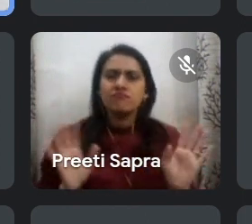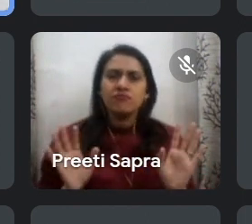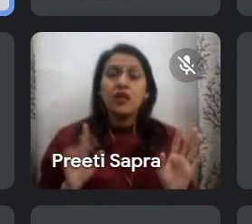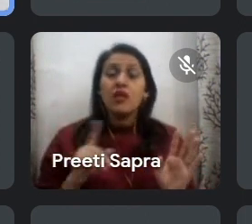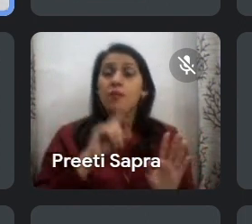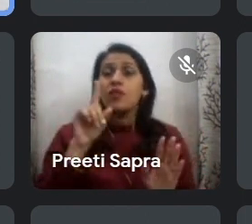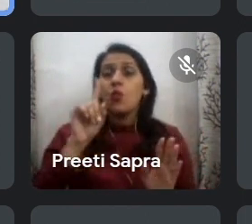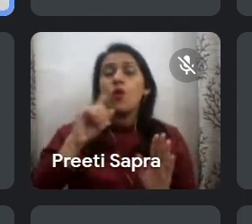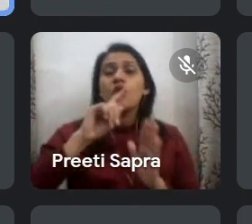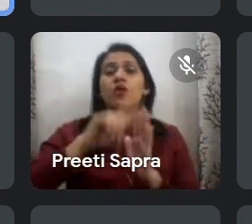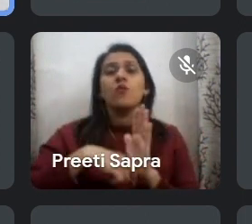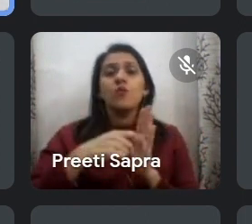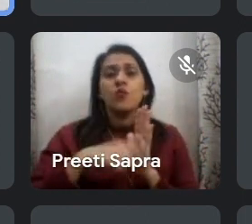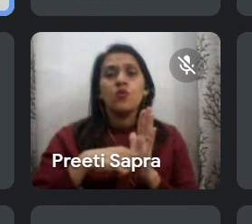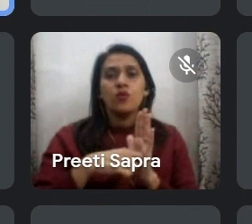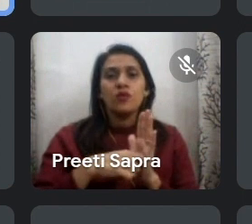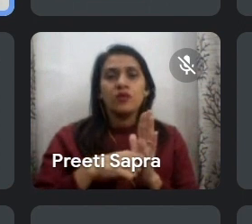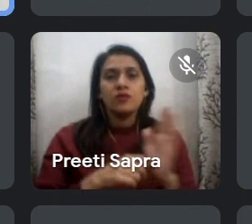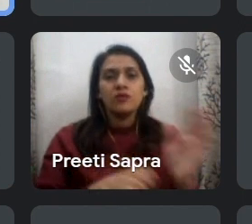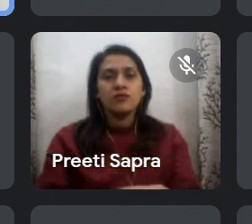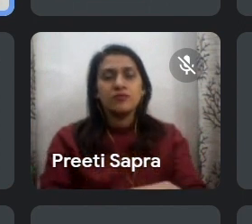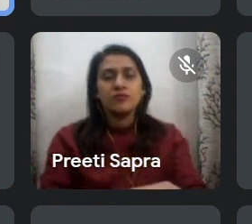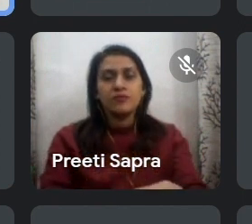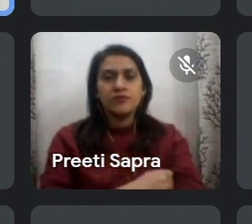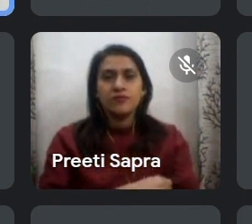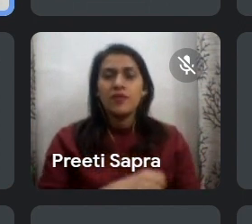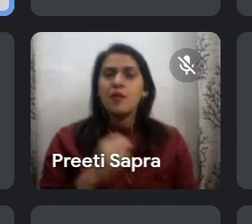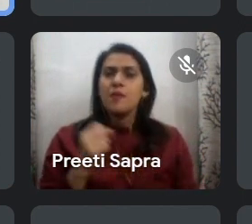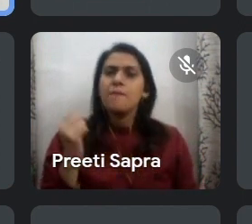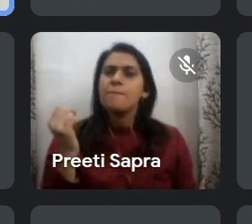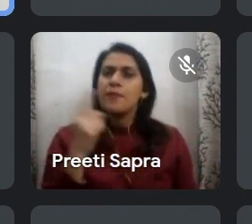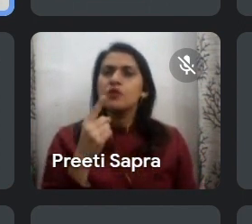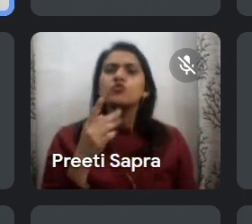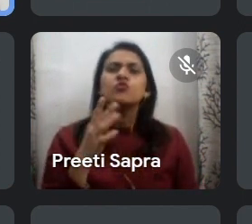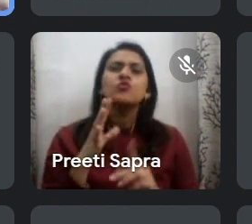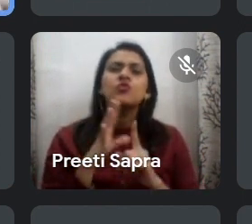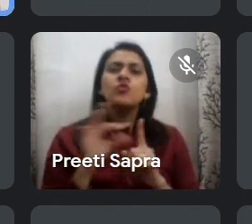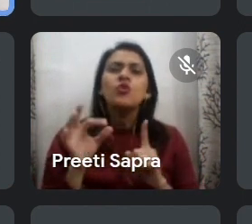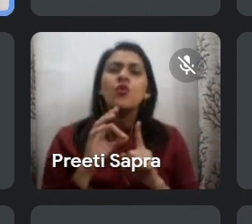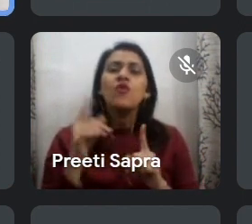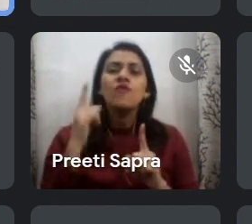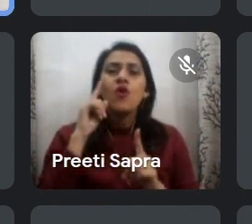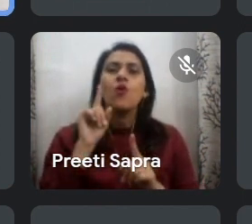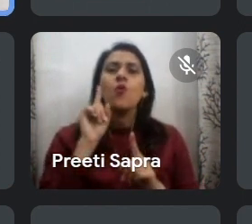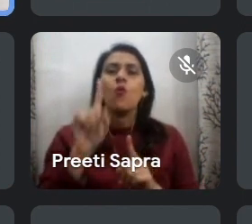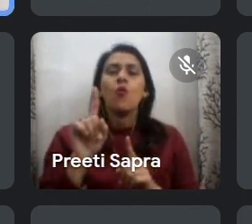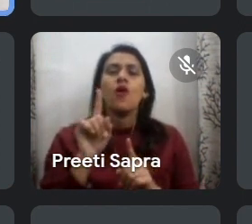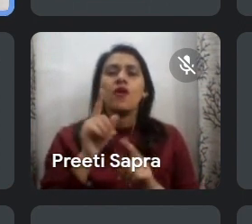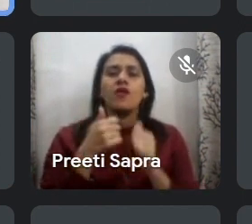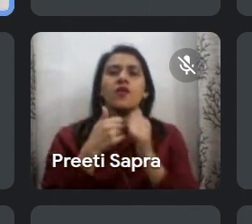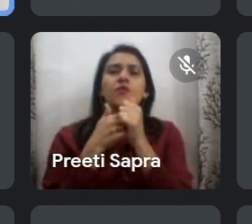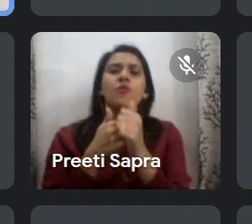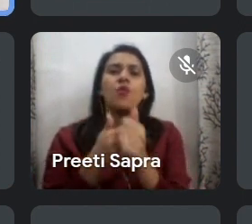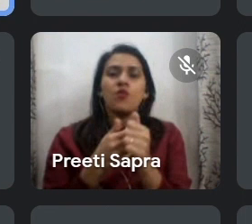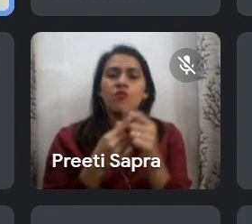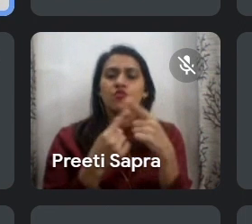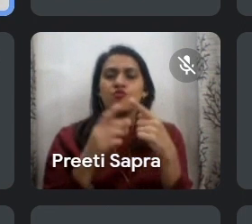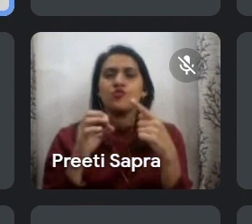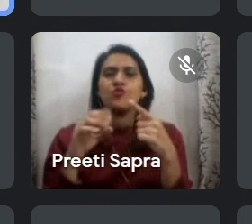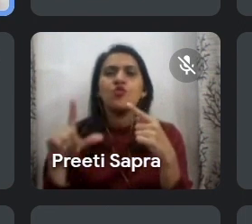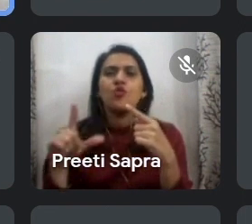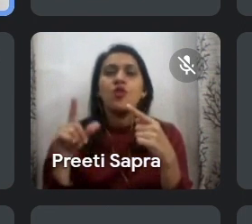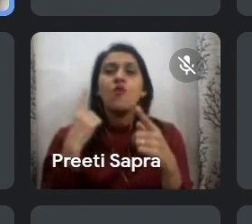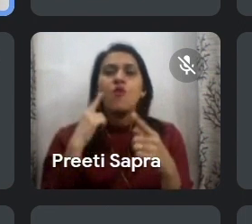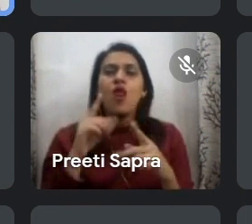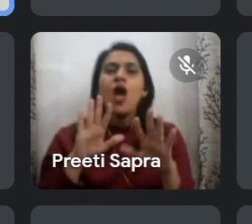project that I set months to do was figuring out one particular tool of how